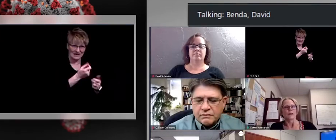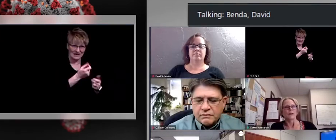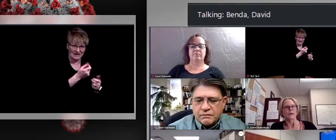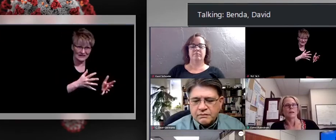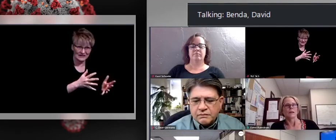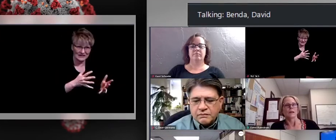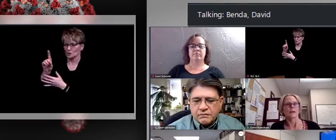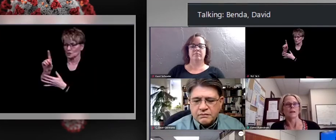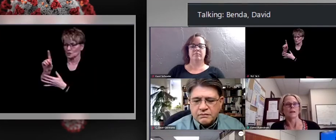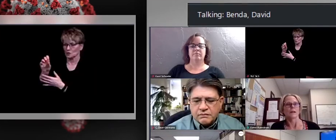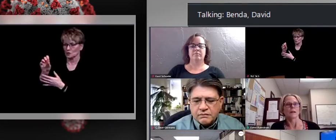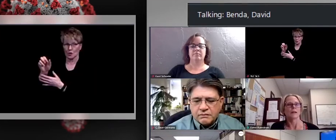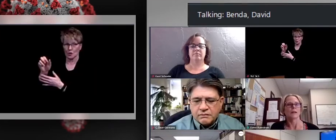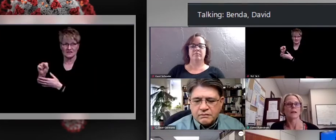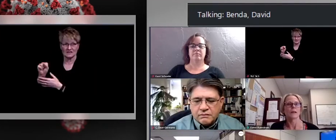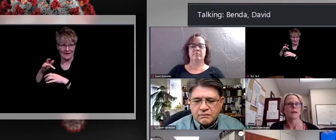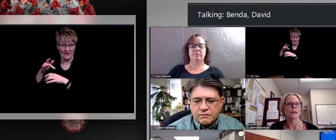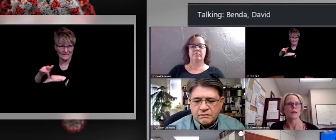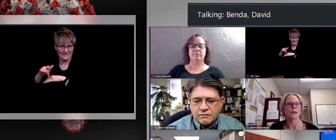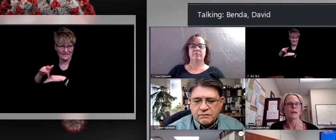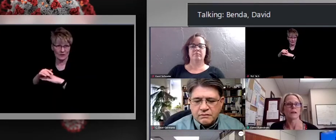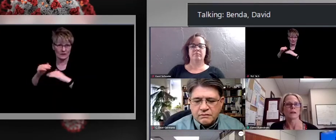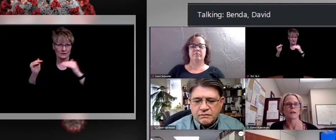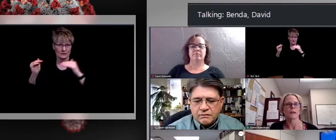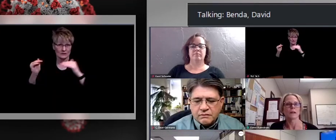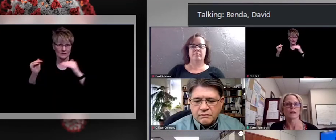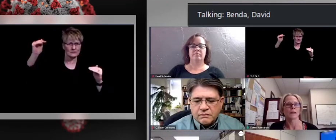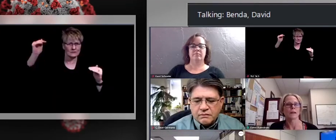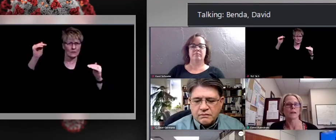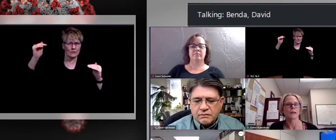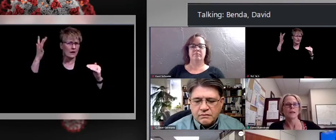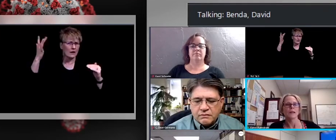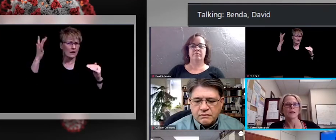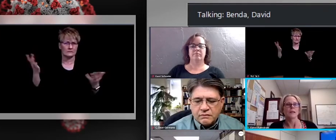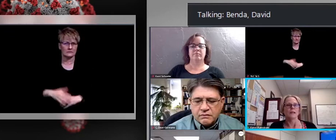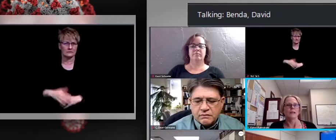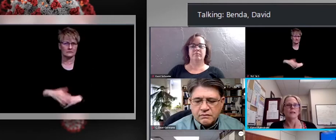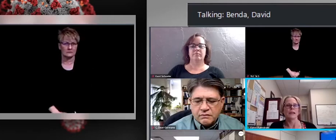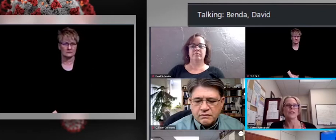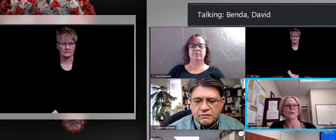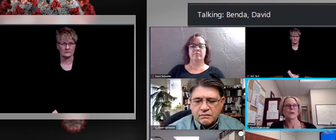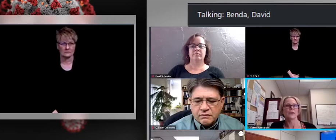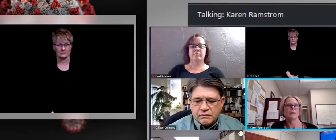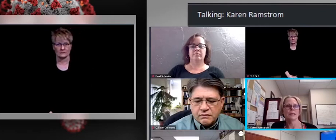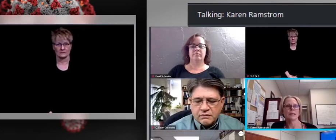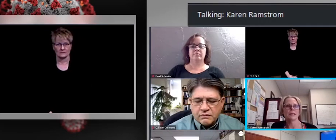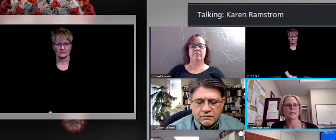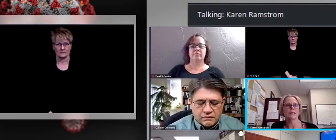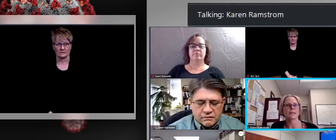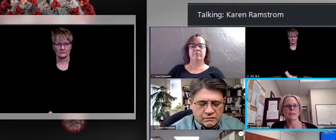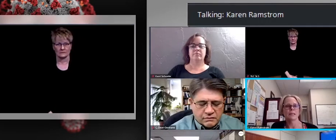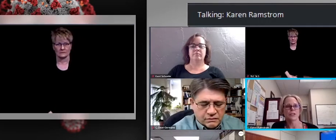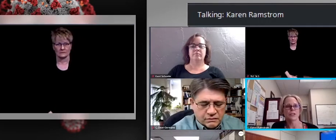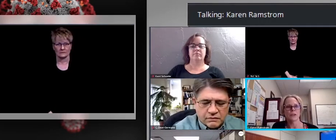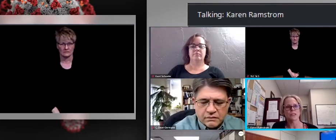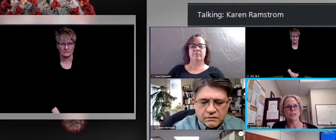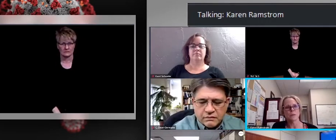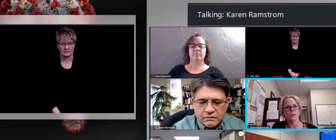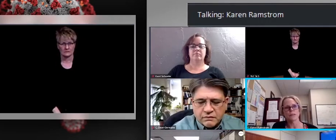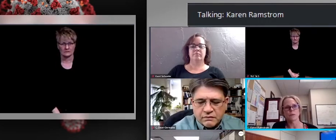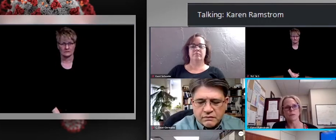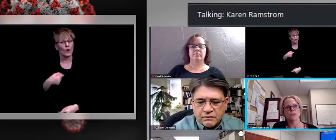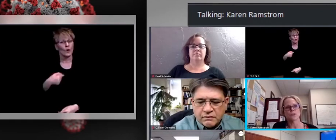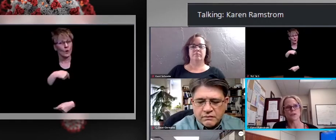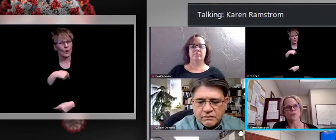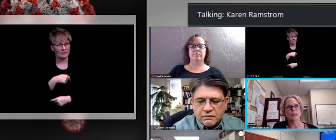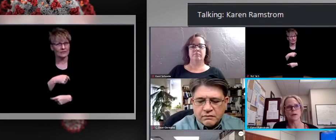you've been allocated? What are the reasons, some of the factors with that? Yeah, you know, and we've been hesitant to share that. That's from our